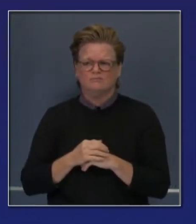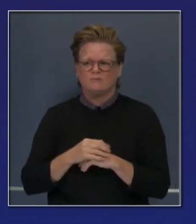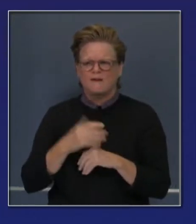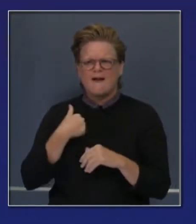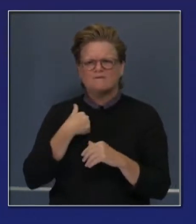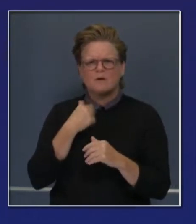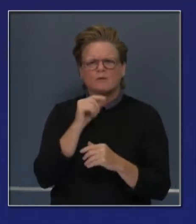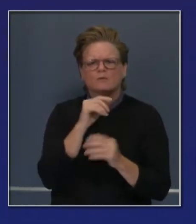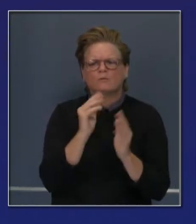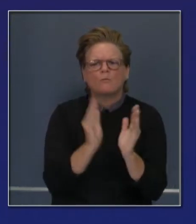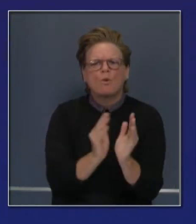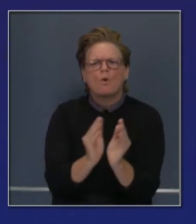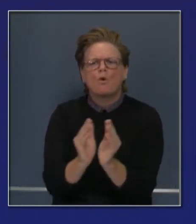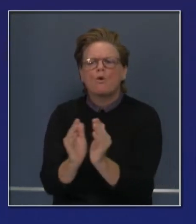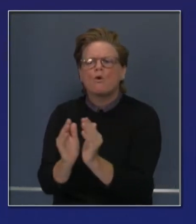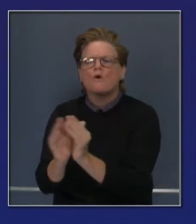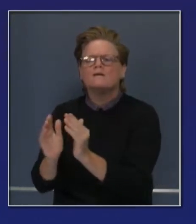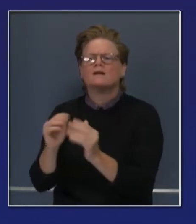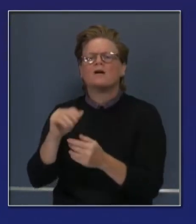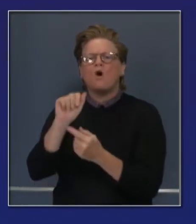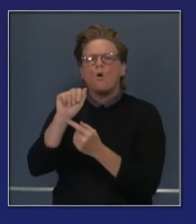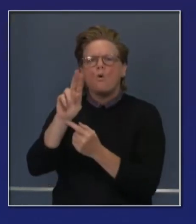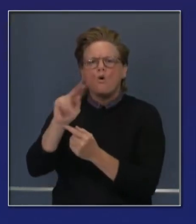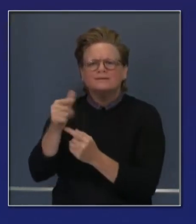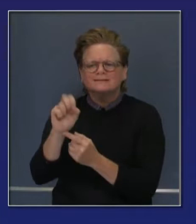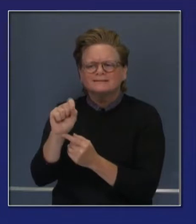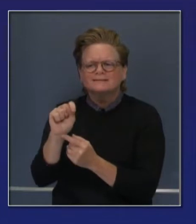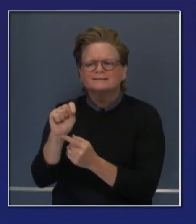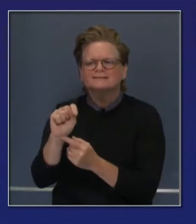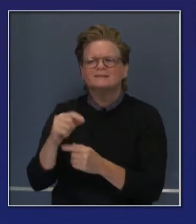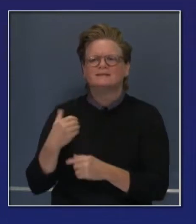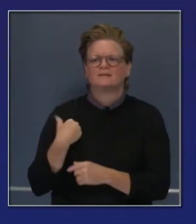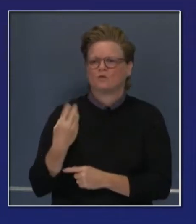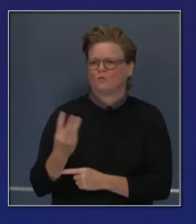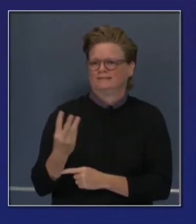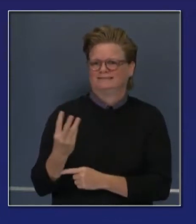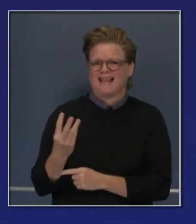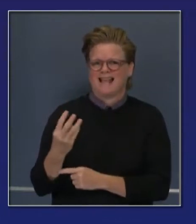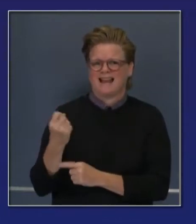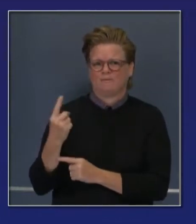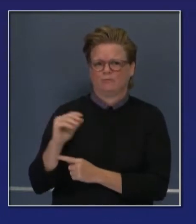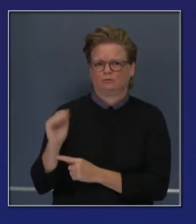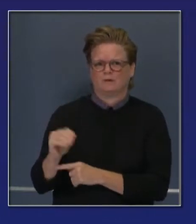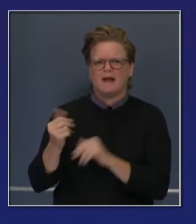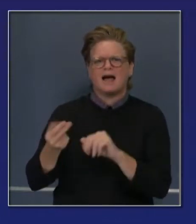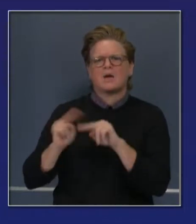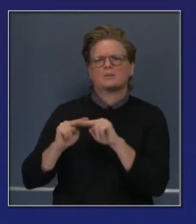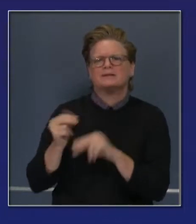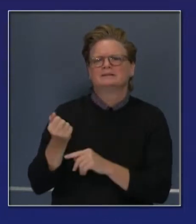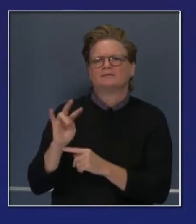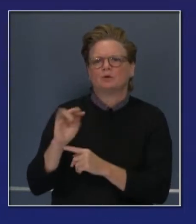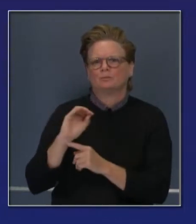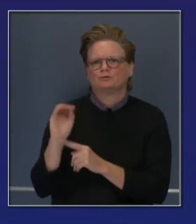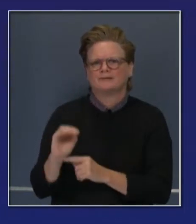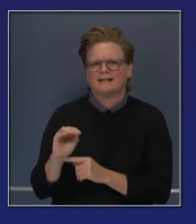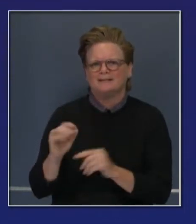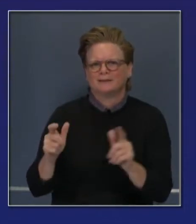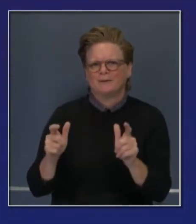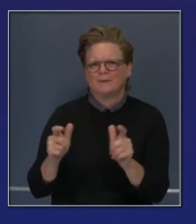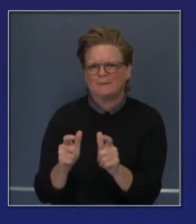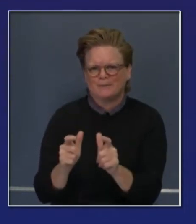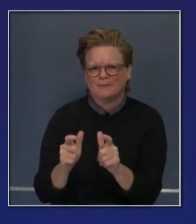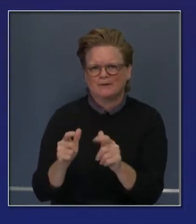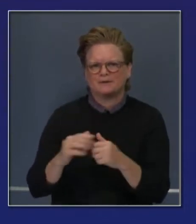record 11% containment on Wednesday, 17% now recorded containment as of this